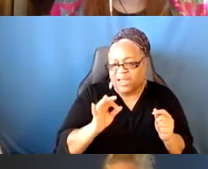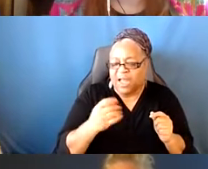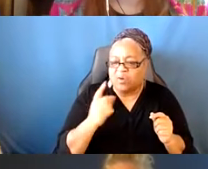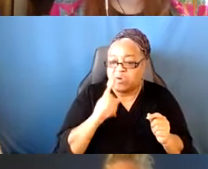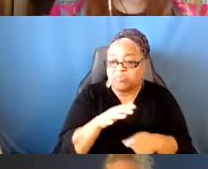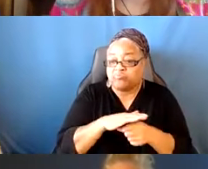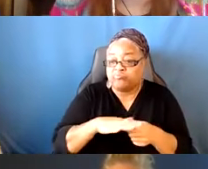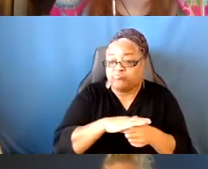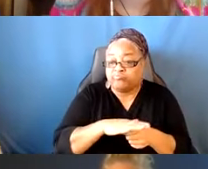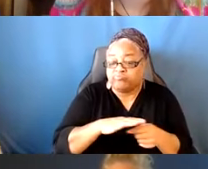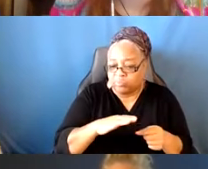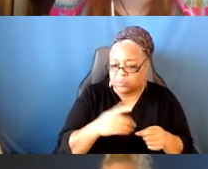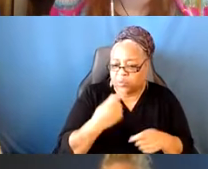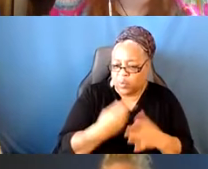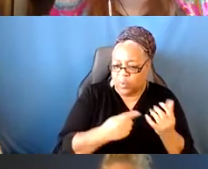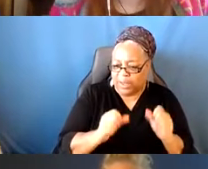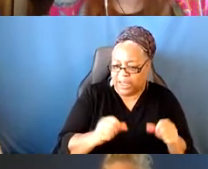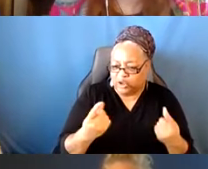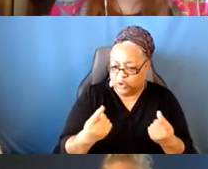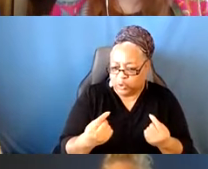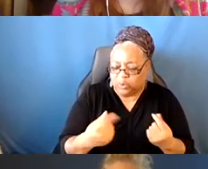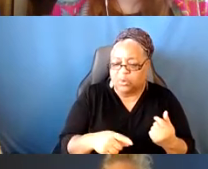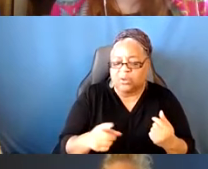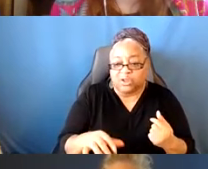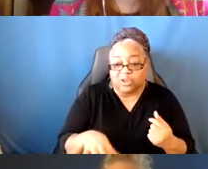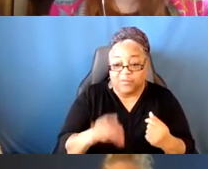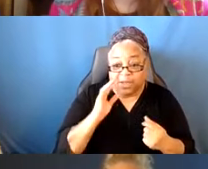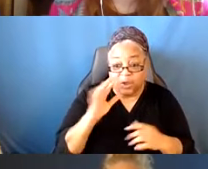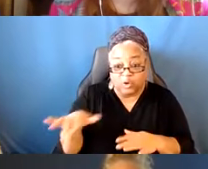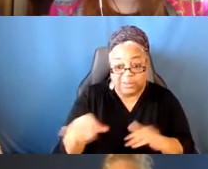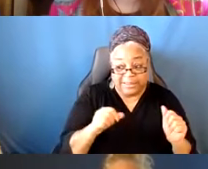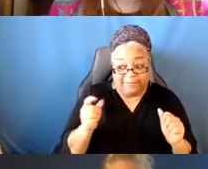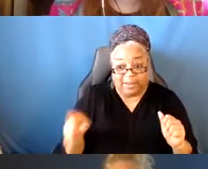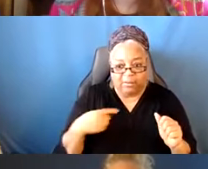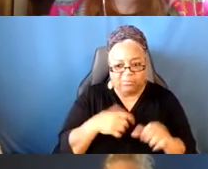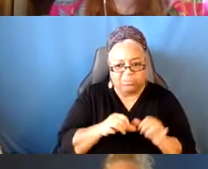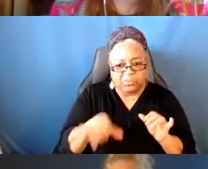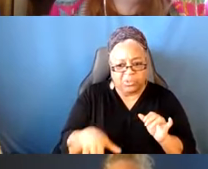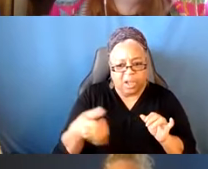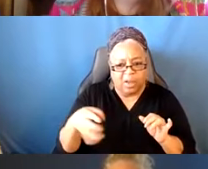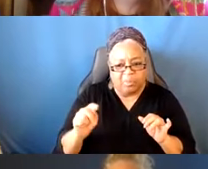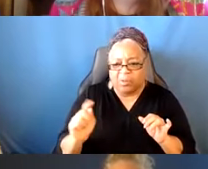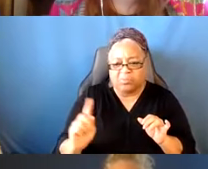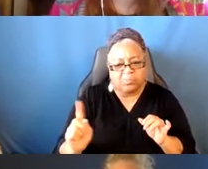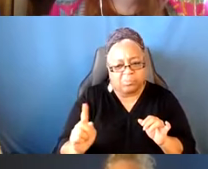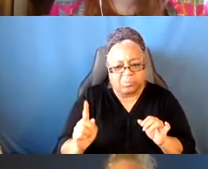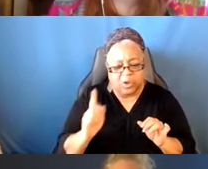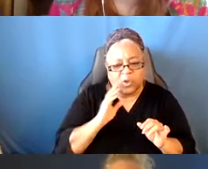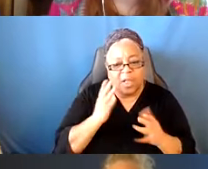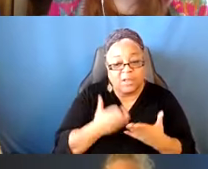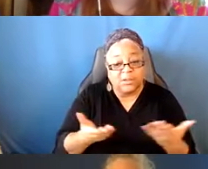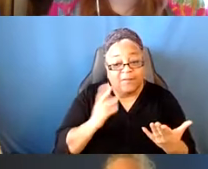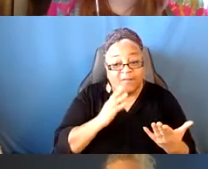Turns out that she's leaving him. She doesn't want to stay in the apartment. So this stuff for in the home, we're going to ignore